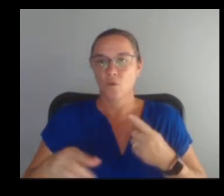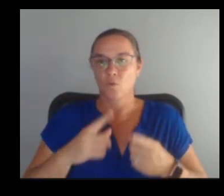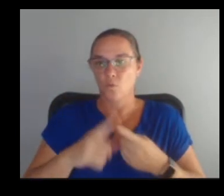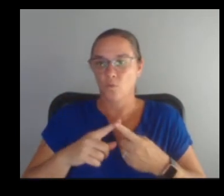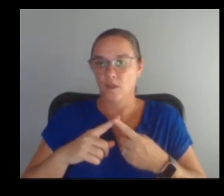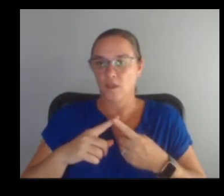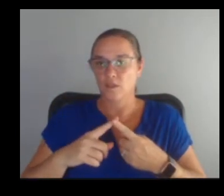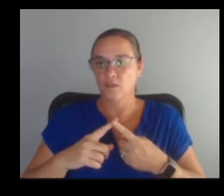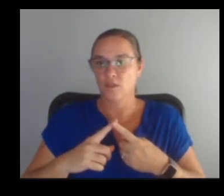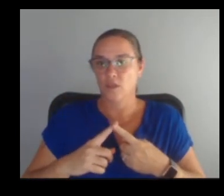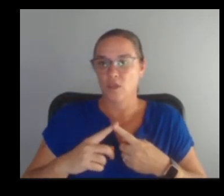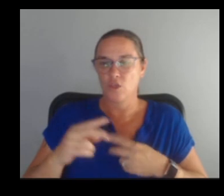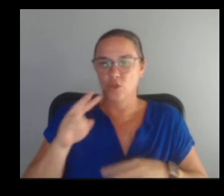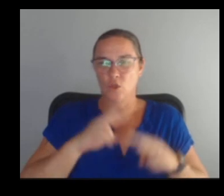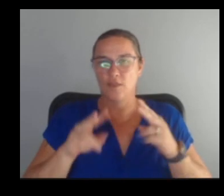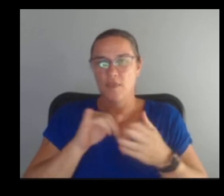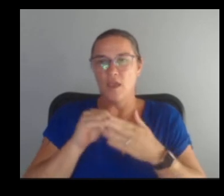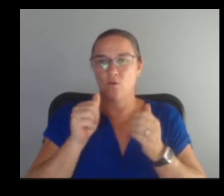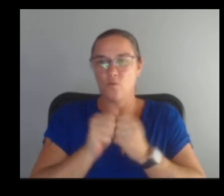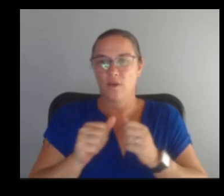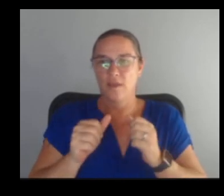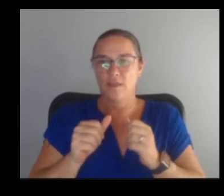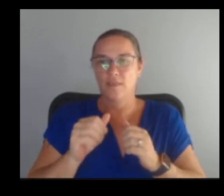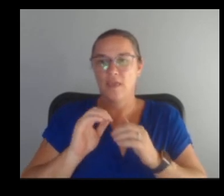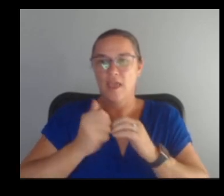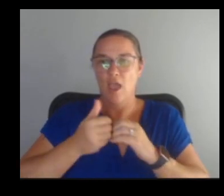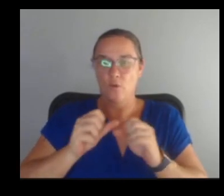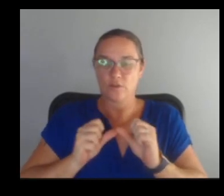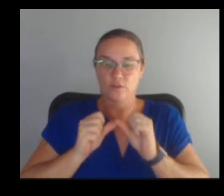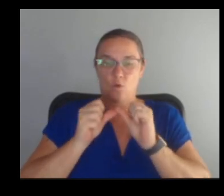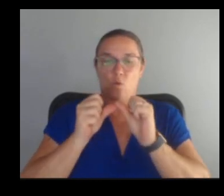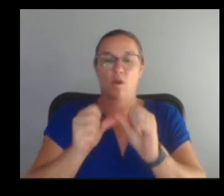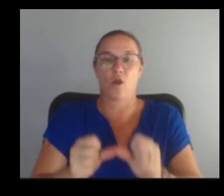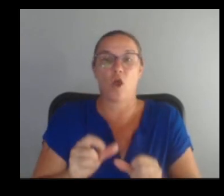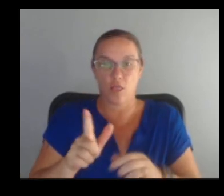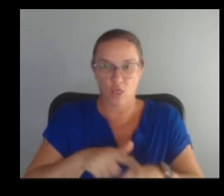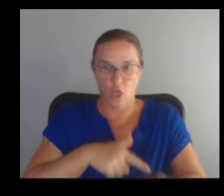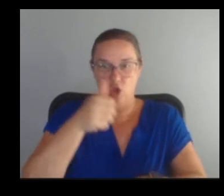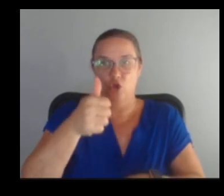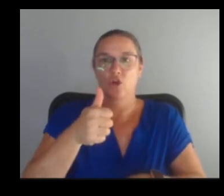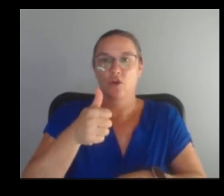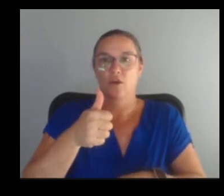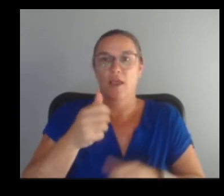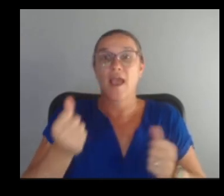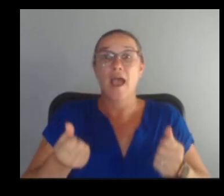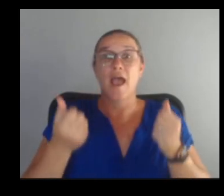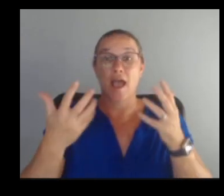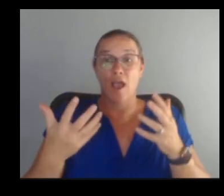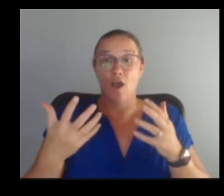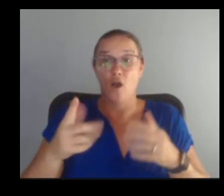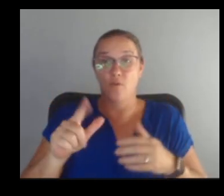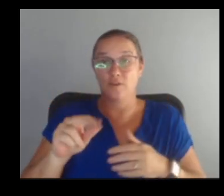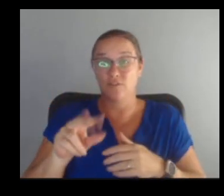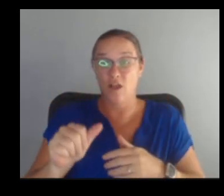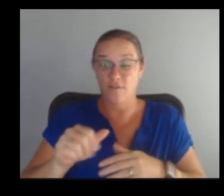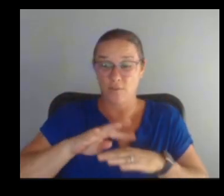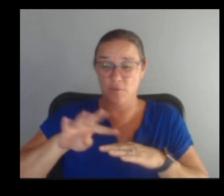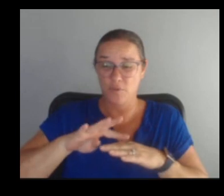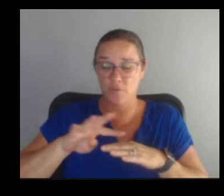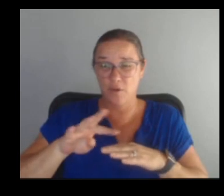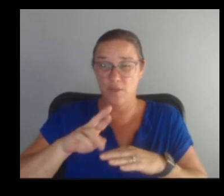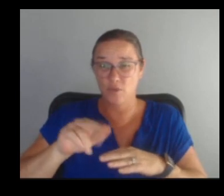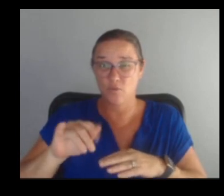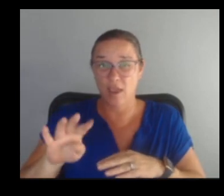with a slightly longer duration we've had here, our discharge rates, how much lava is coming out of the ground at once,